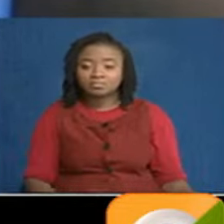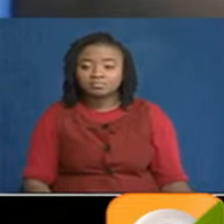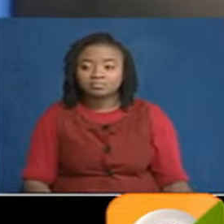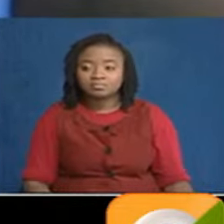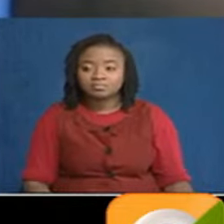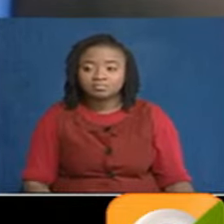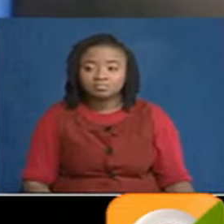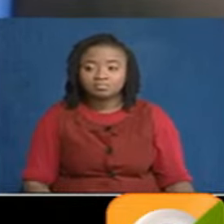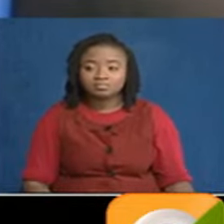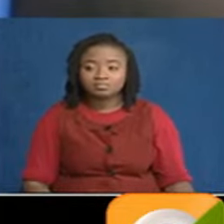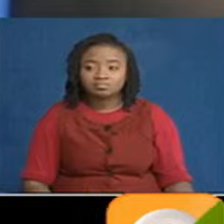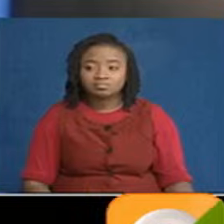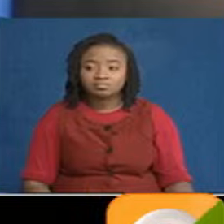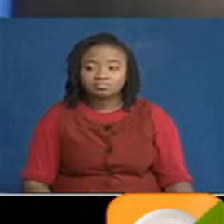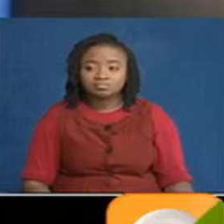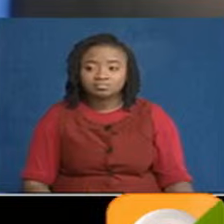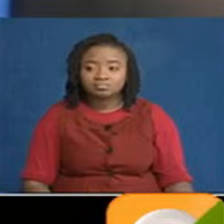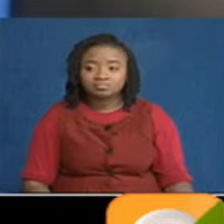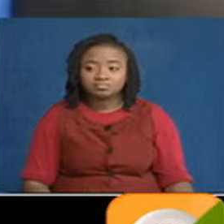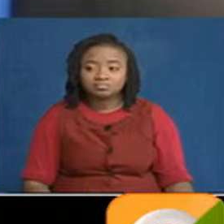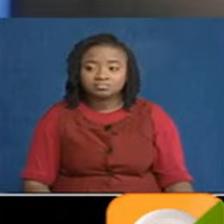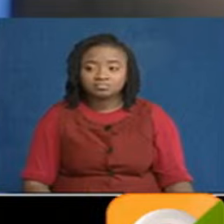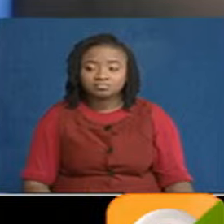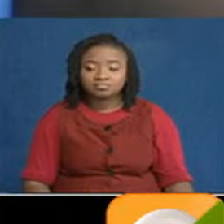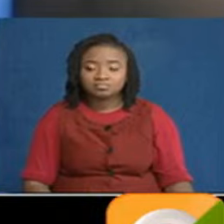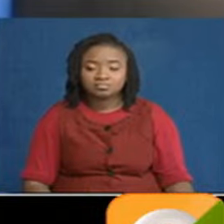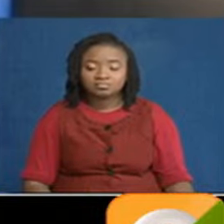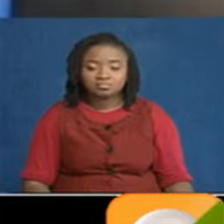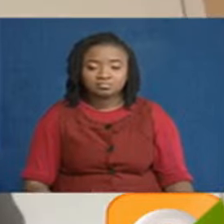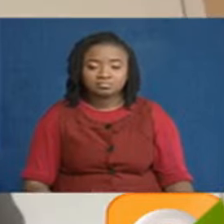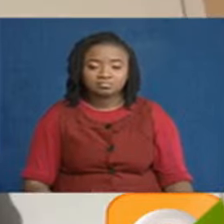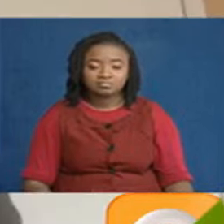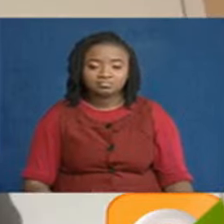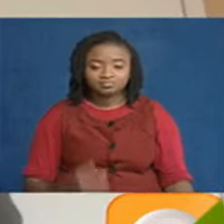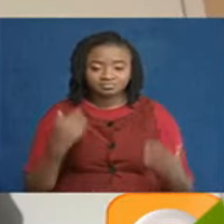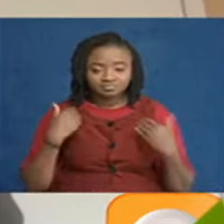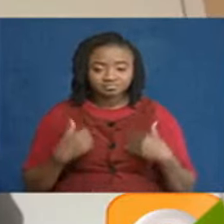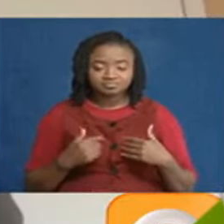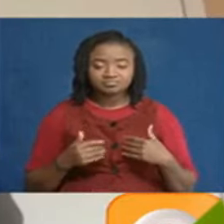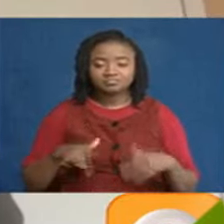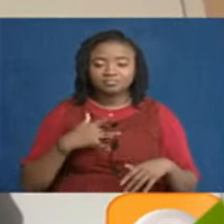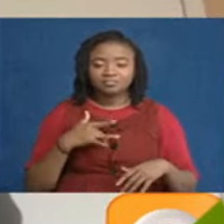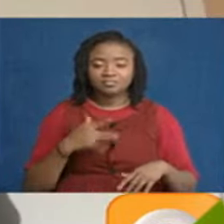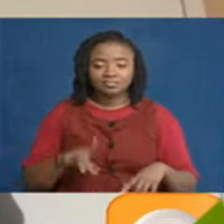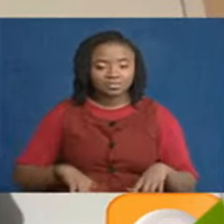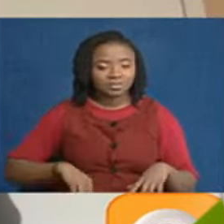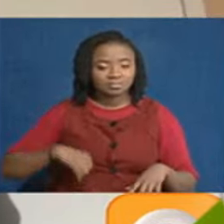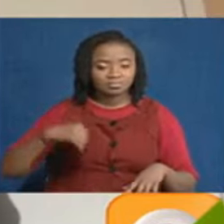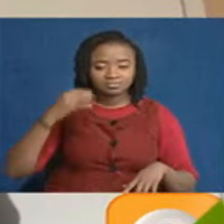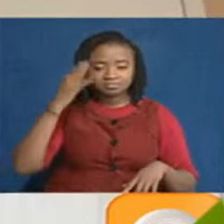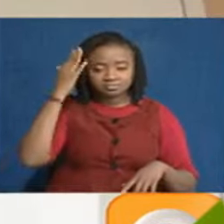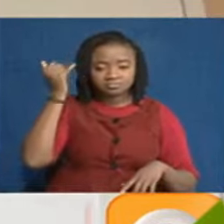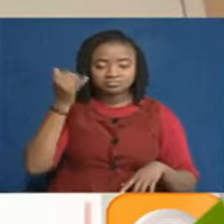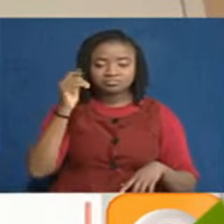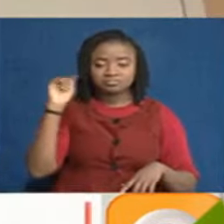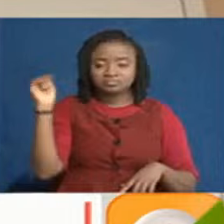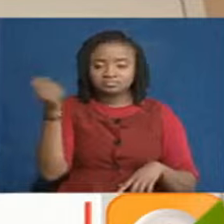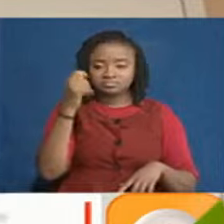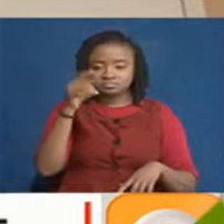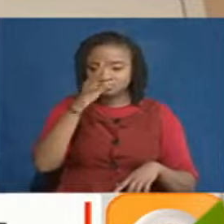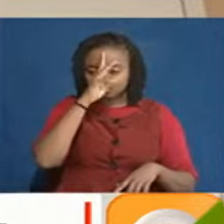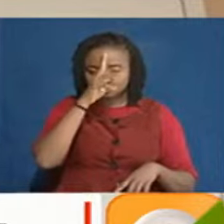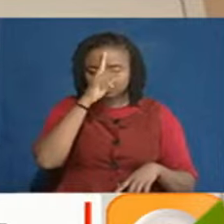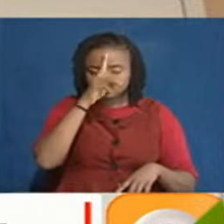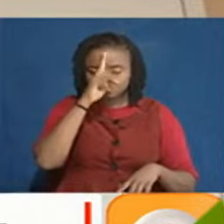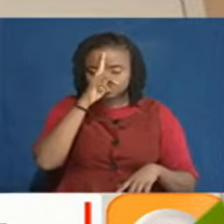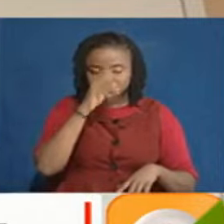Olive, I personally think I am so proud of our policemen, Kenyan policemen. Whatever it is that the shortfalls